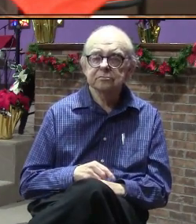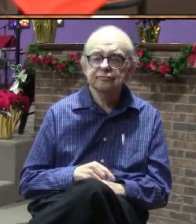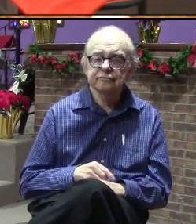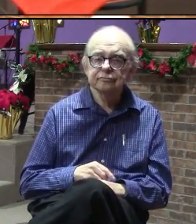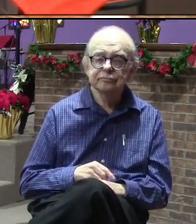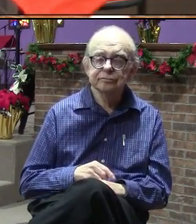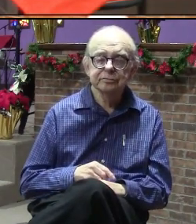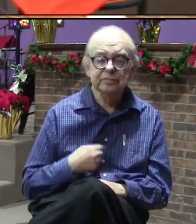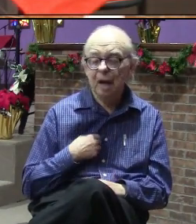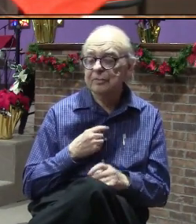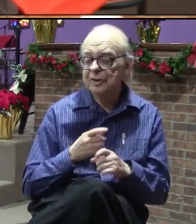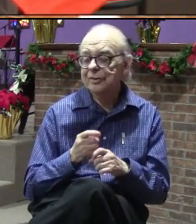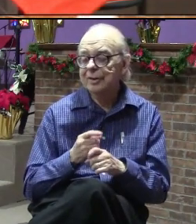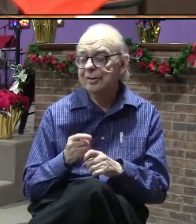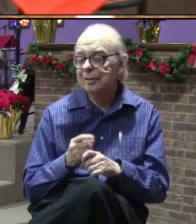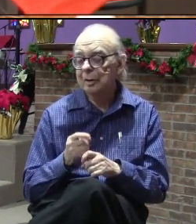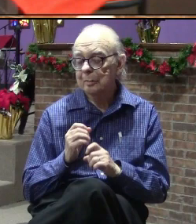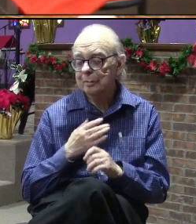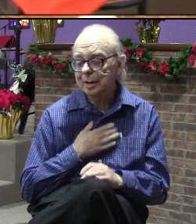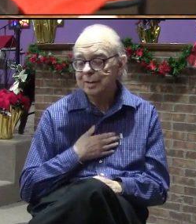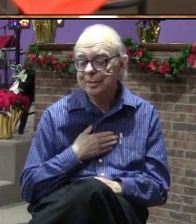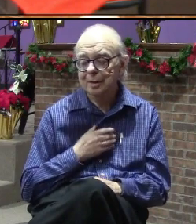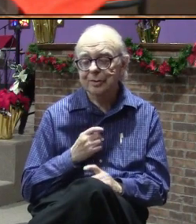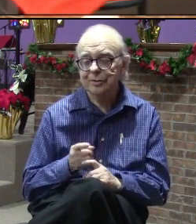I'm only kidding. Please, don't take me serious.